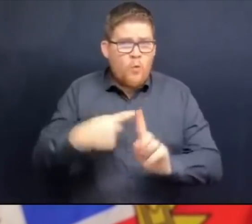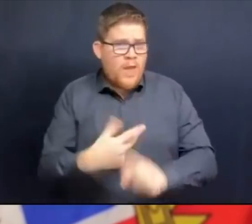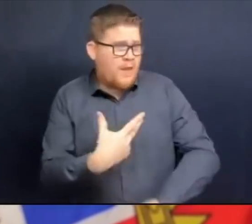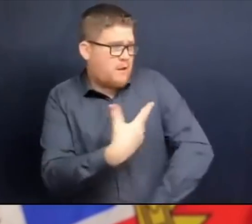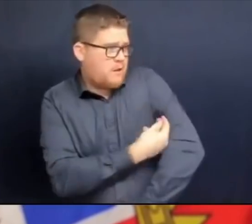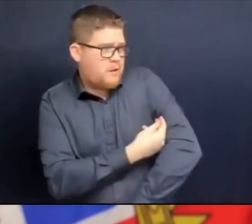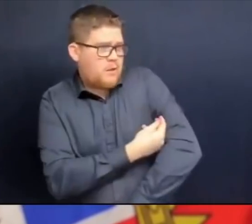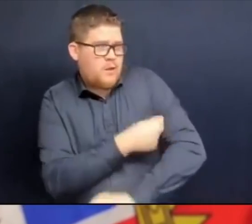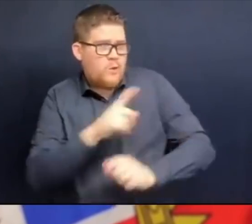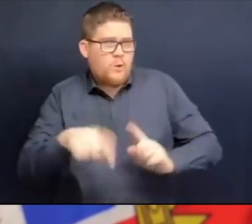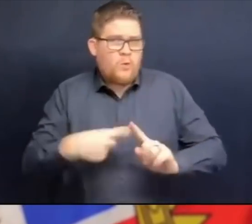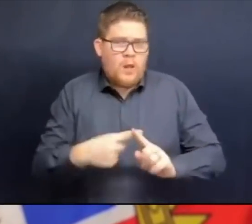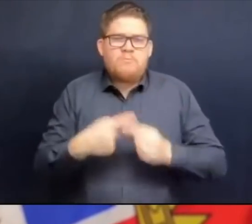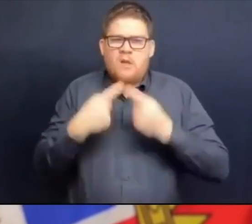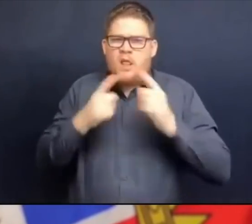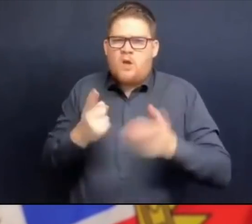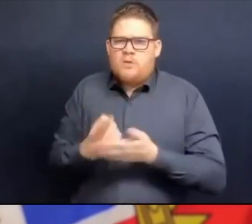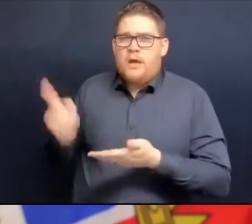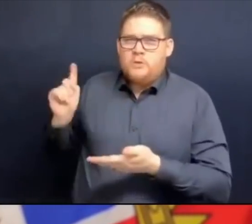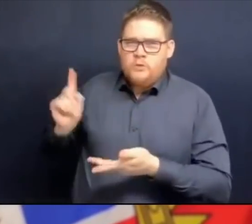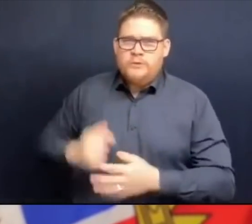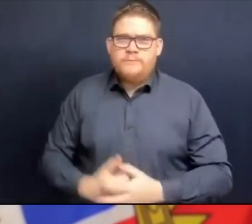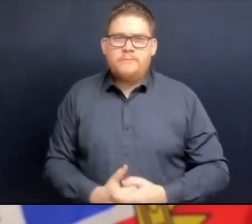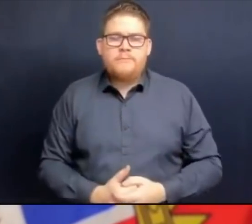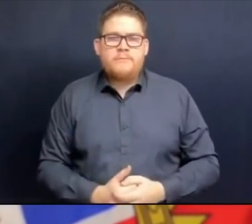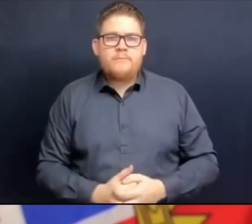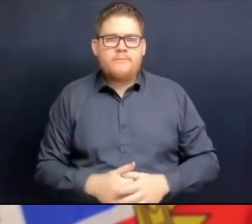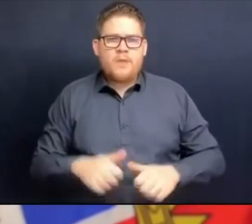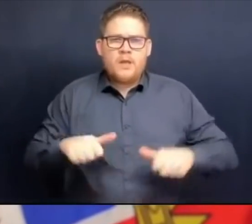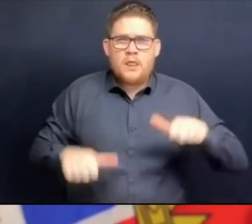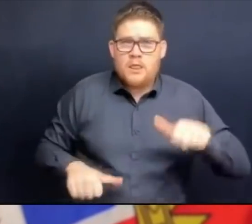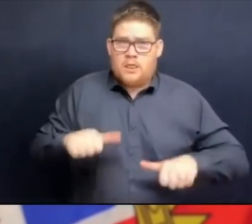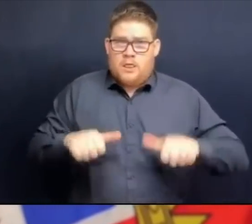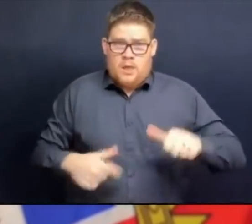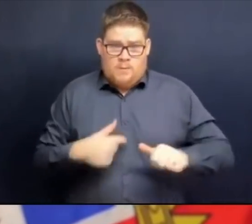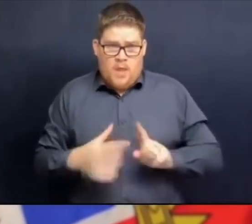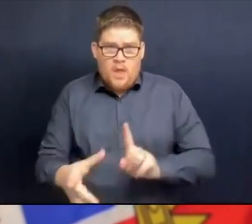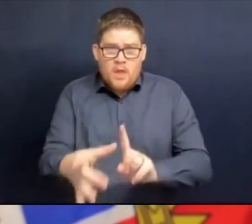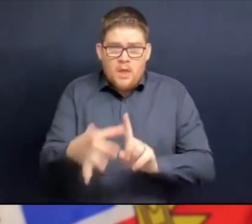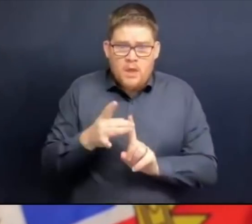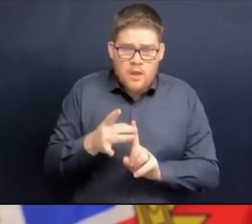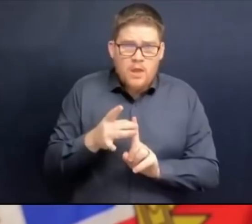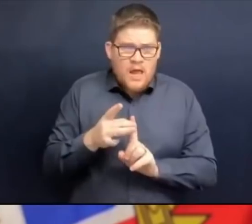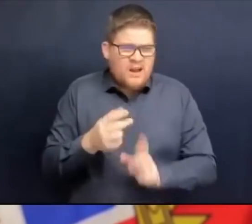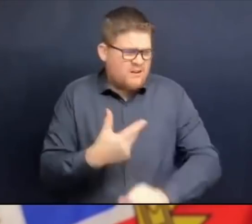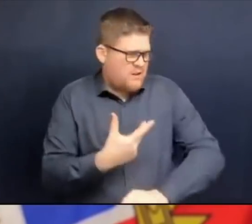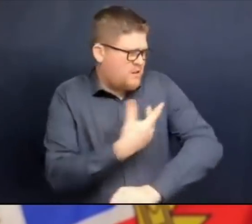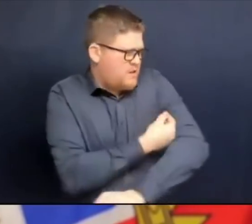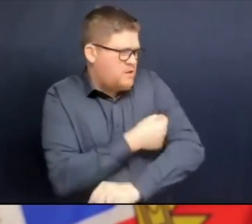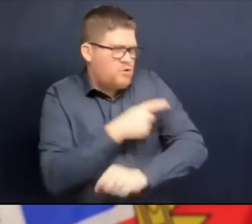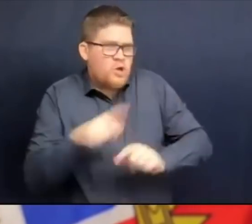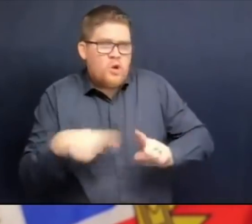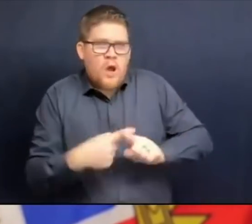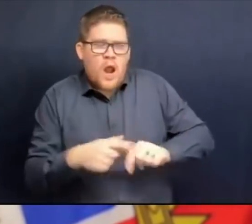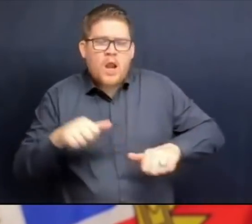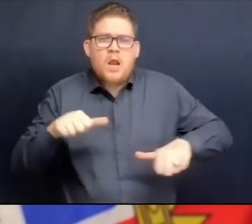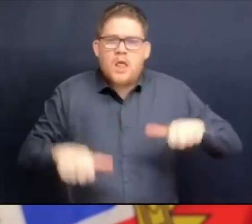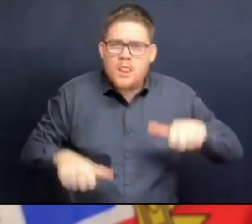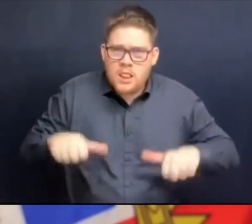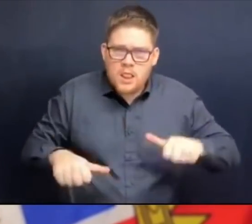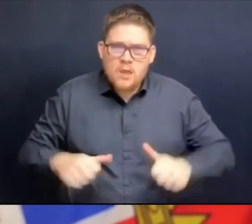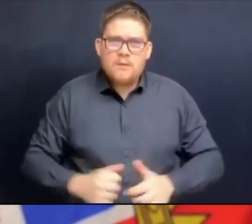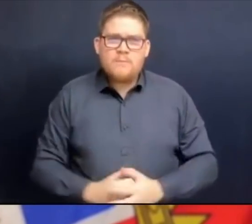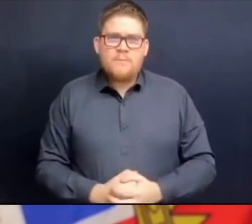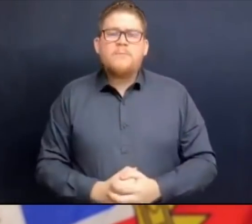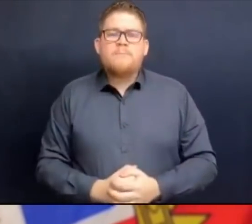definitive right answer for what is the optimal time to get vaccinated after you've been had an infection. What we